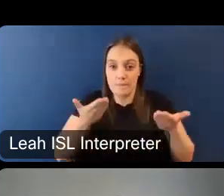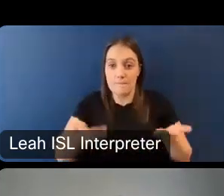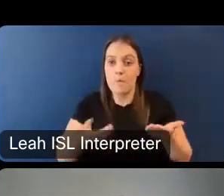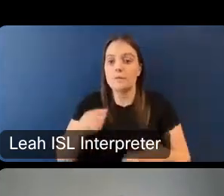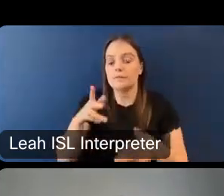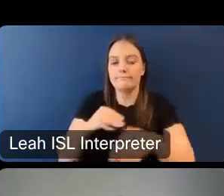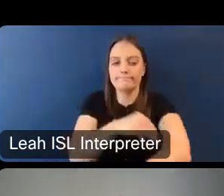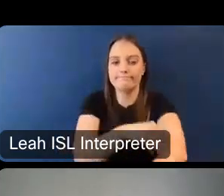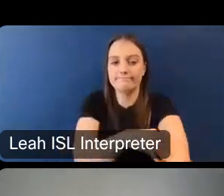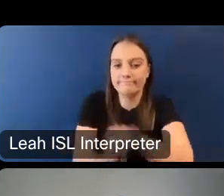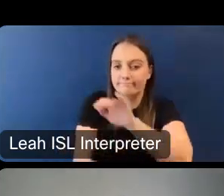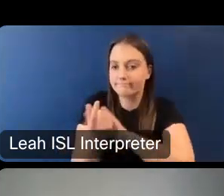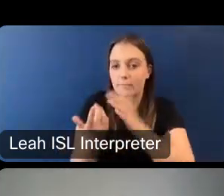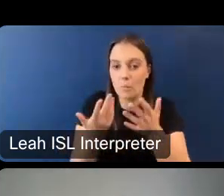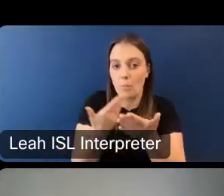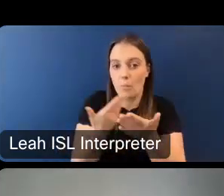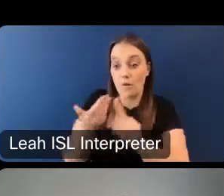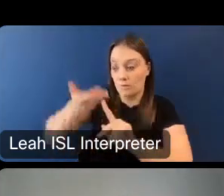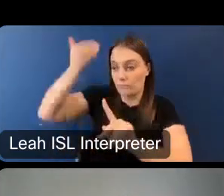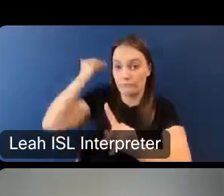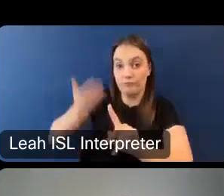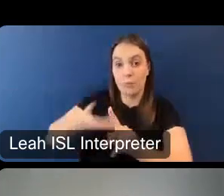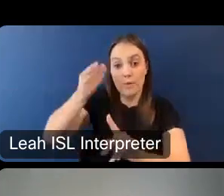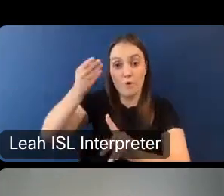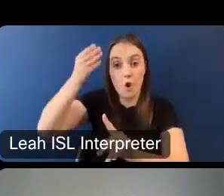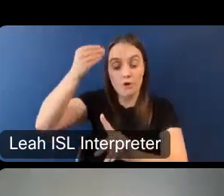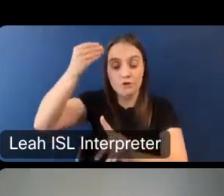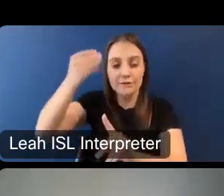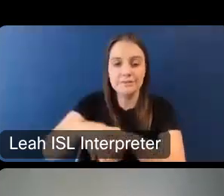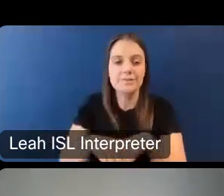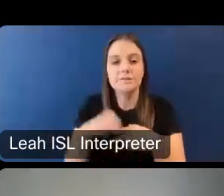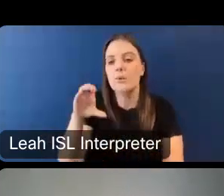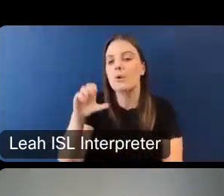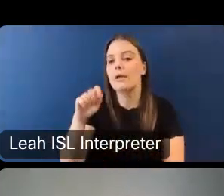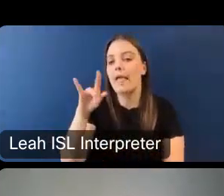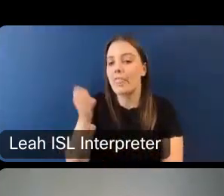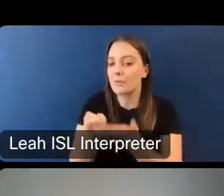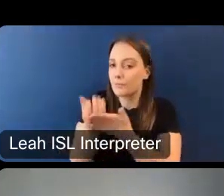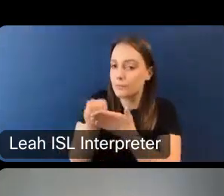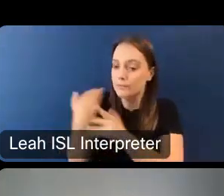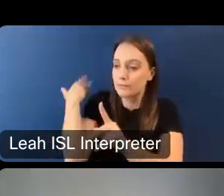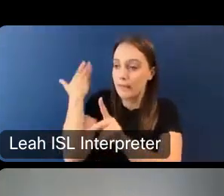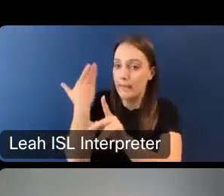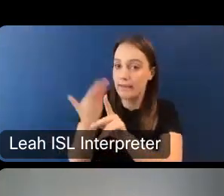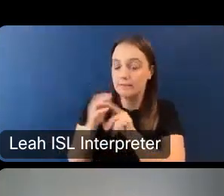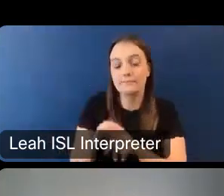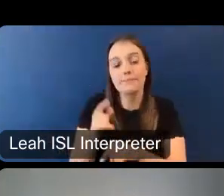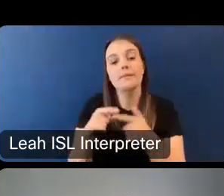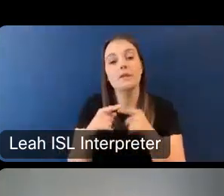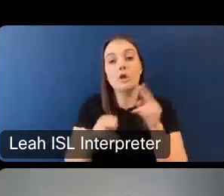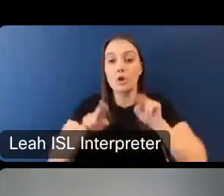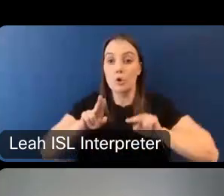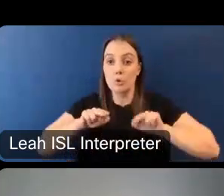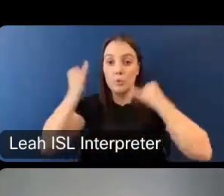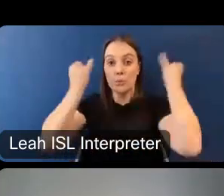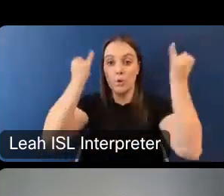problem, what we've learned, and Catherine's going to take us through that and some of the concepts that have been introduced to us, and we're going to touch